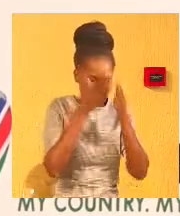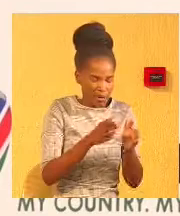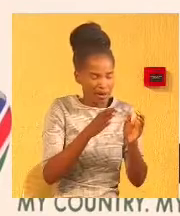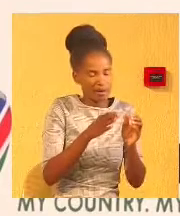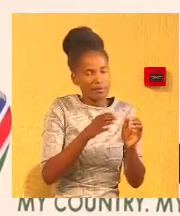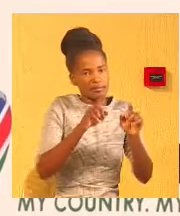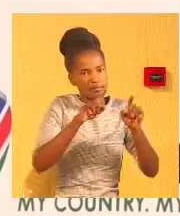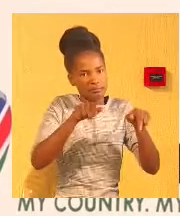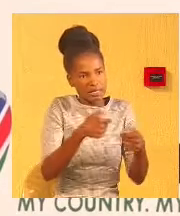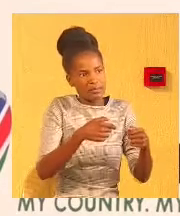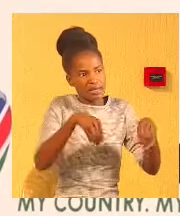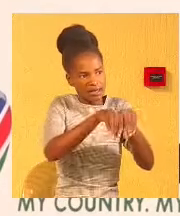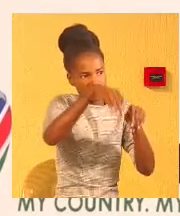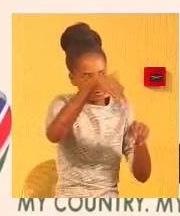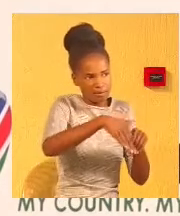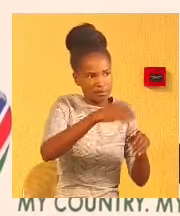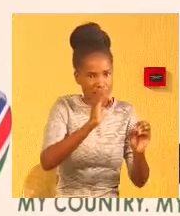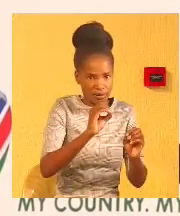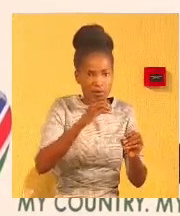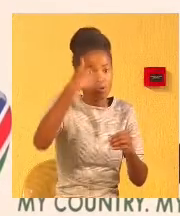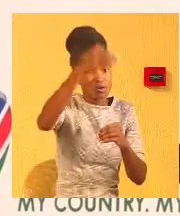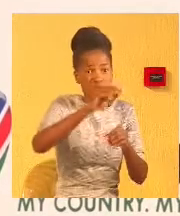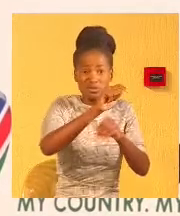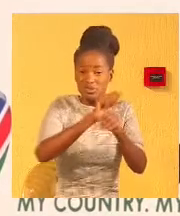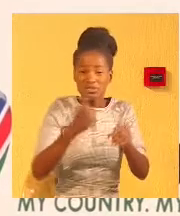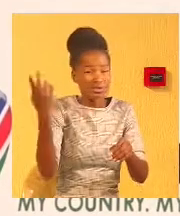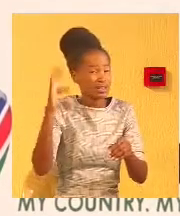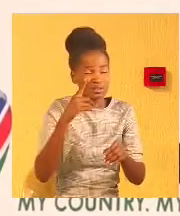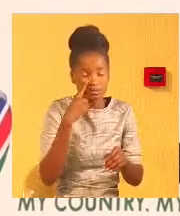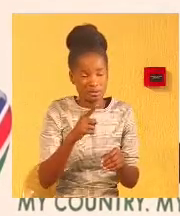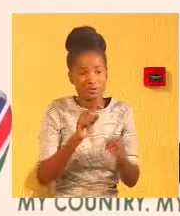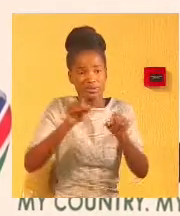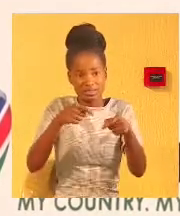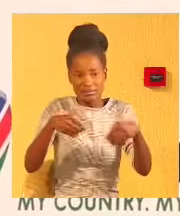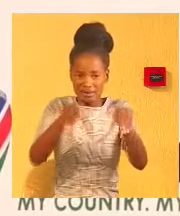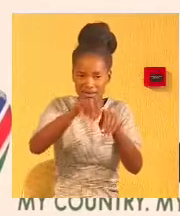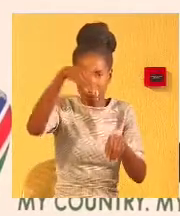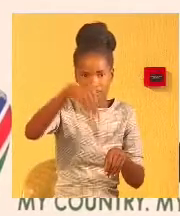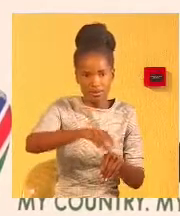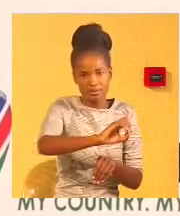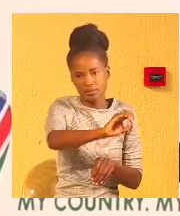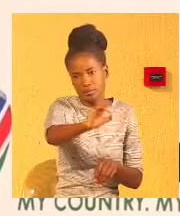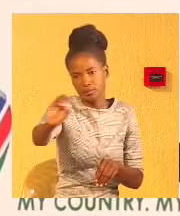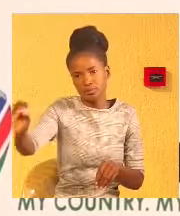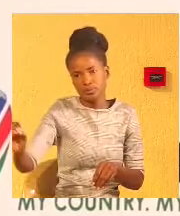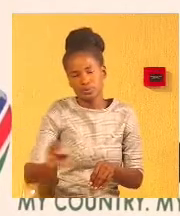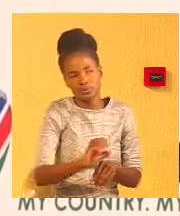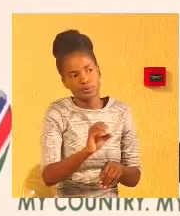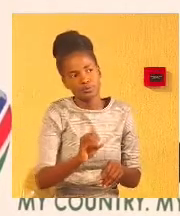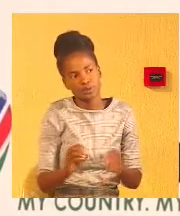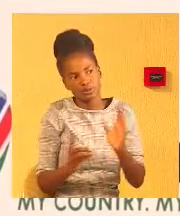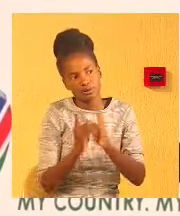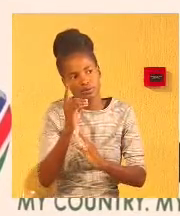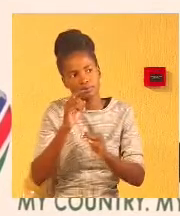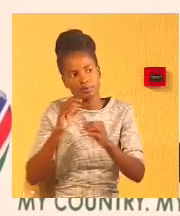products, Namibian products on the shelves in the shops. Thank you. So, and we have to develop our markets as well. And we